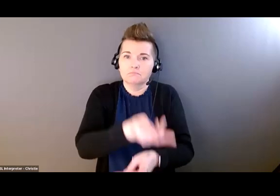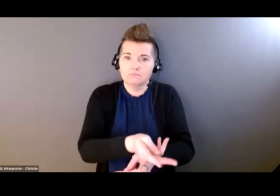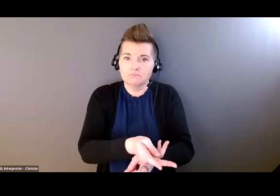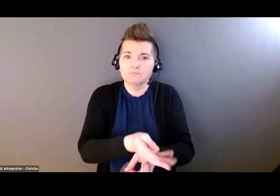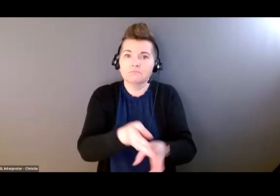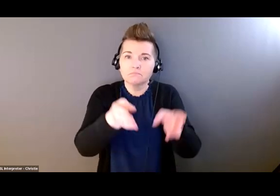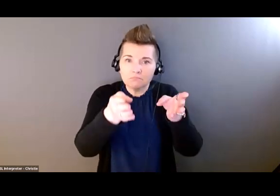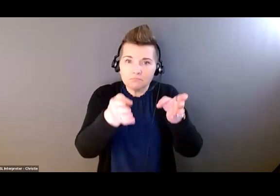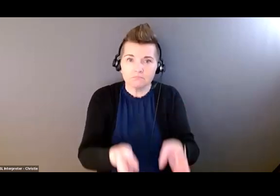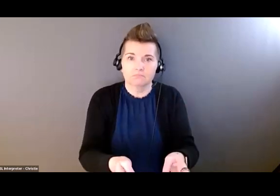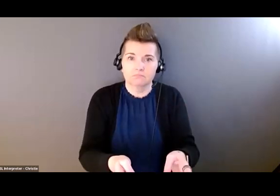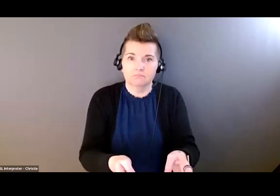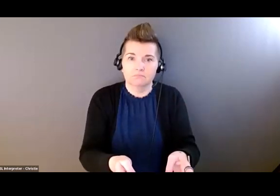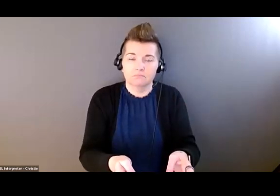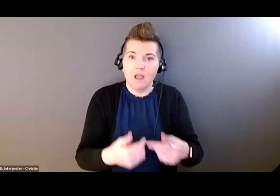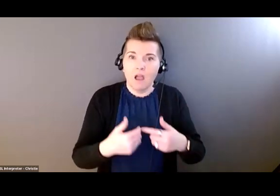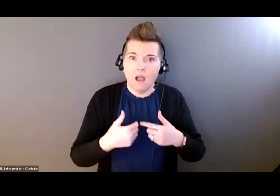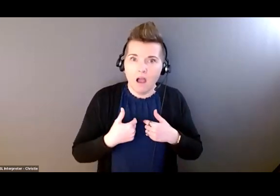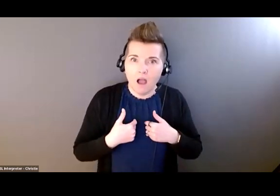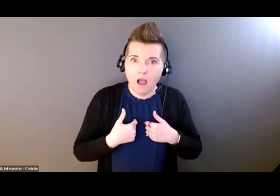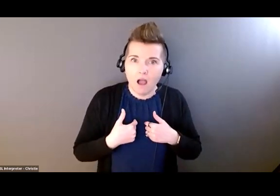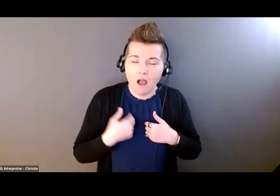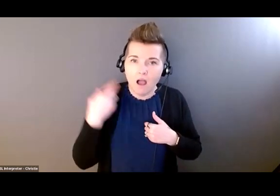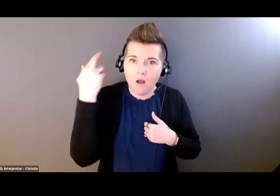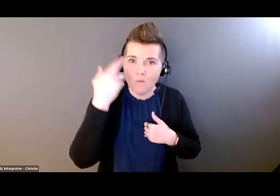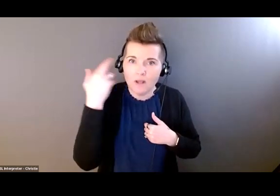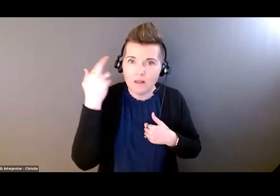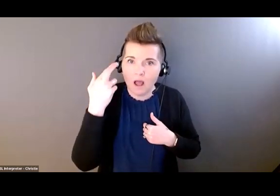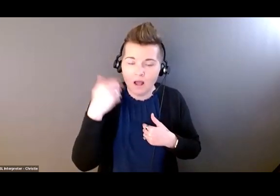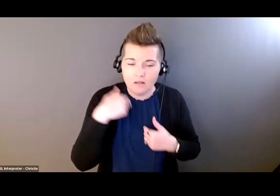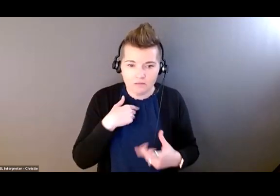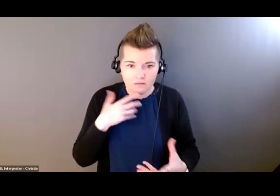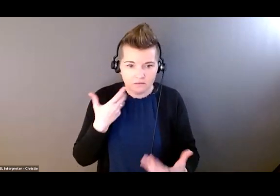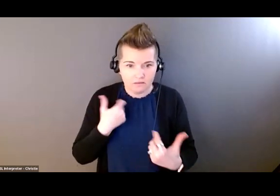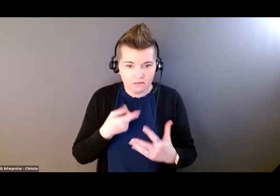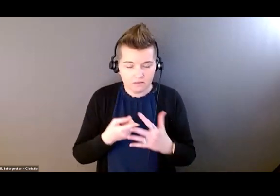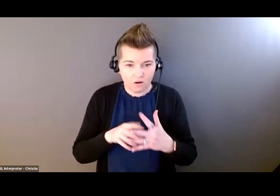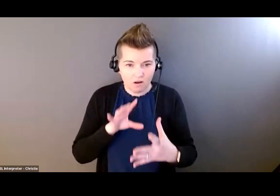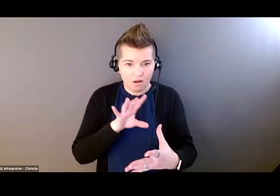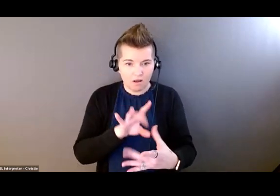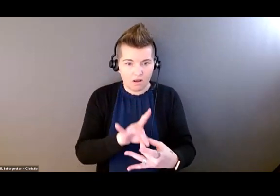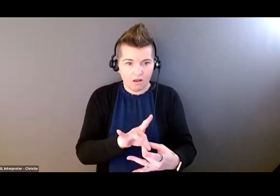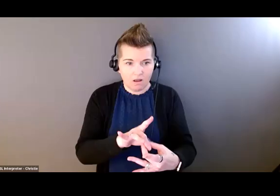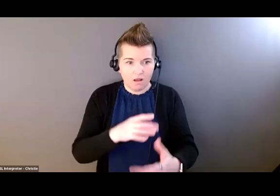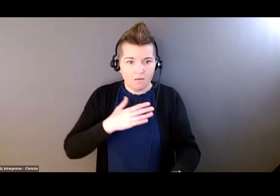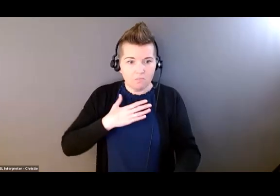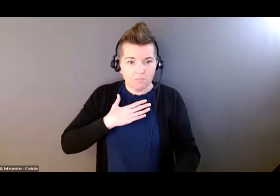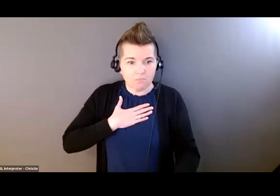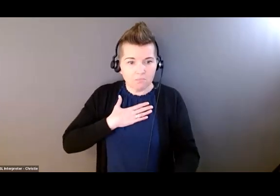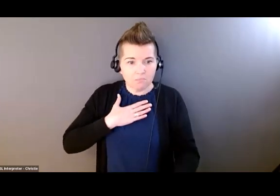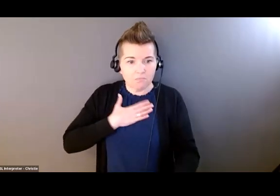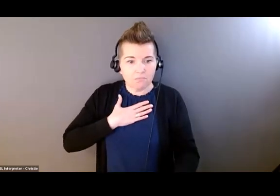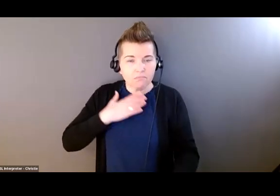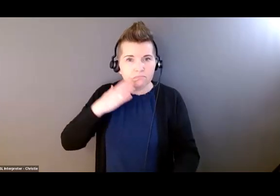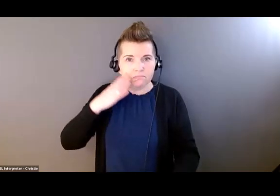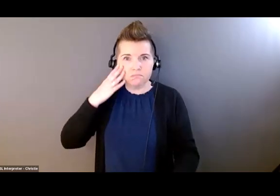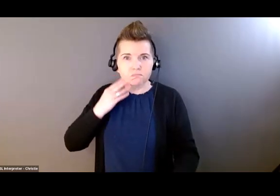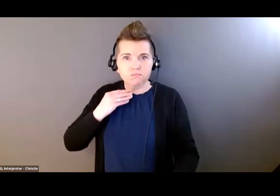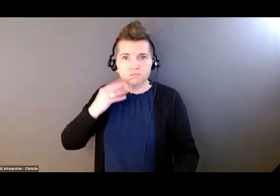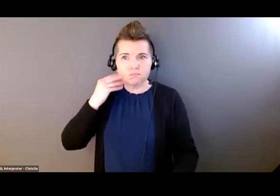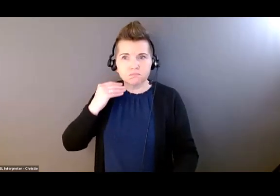we would joke. It would be like, we would say things like, hey, this feels like we're passing a kidney stone, right? Like this is